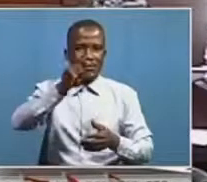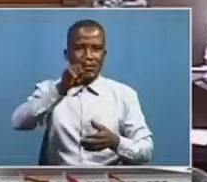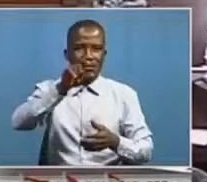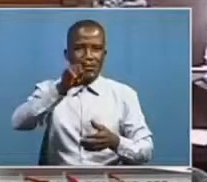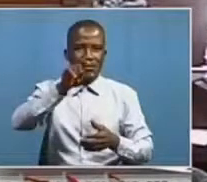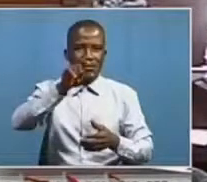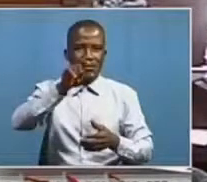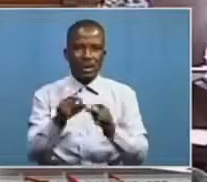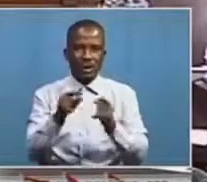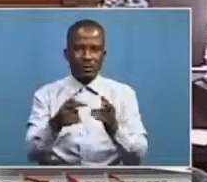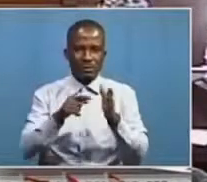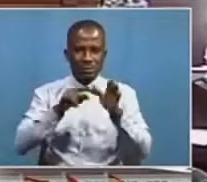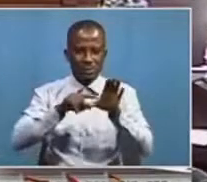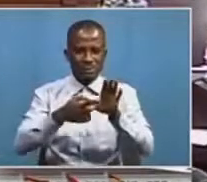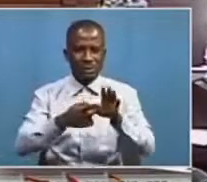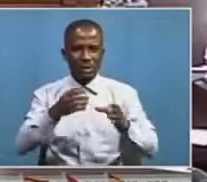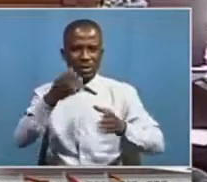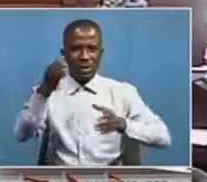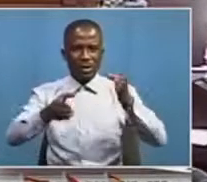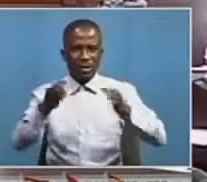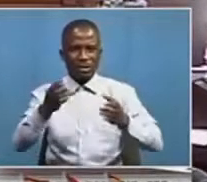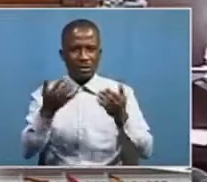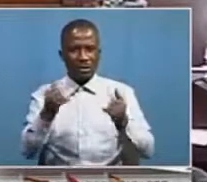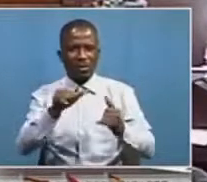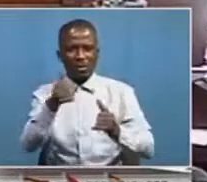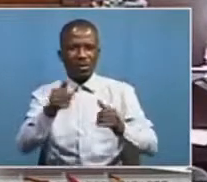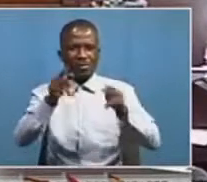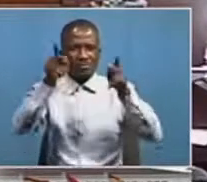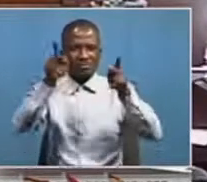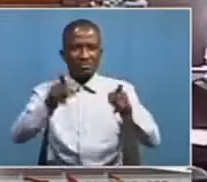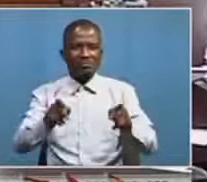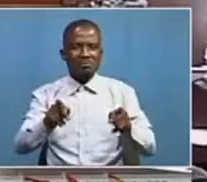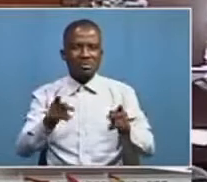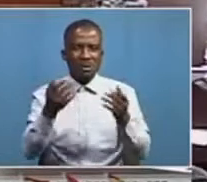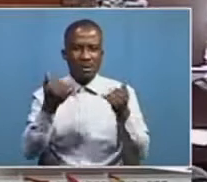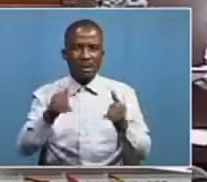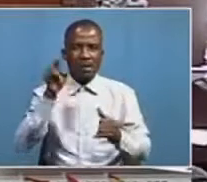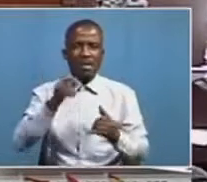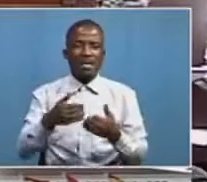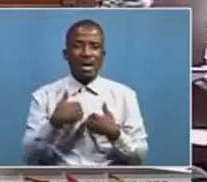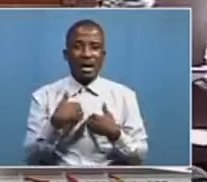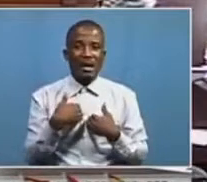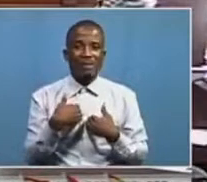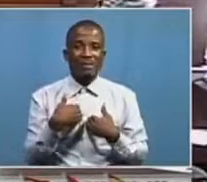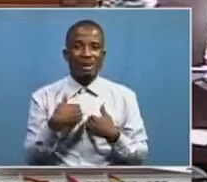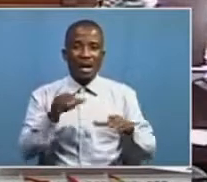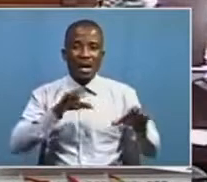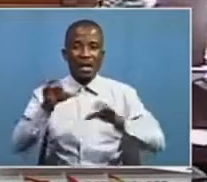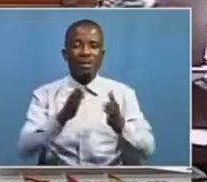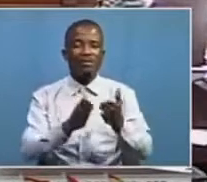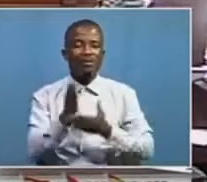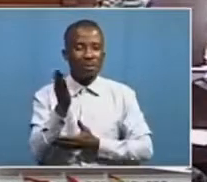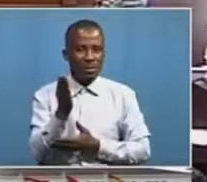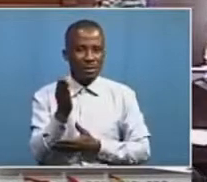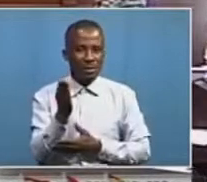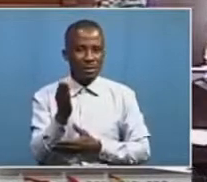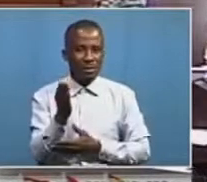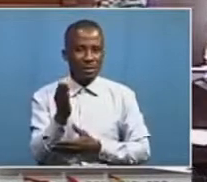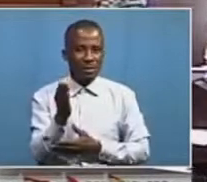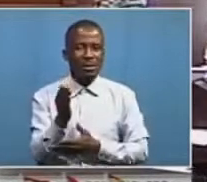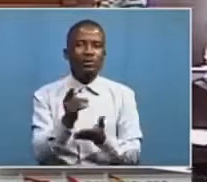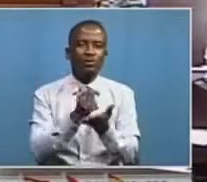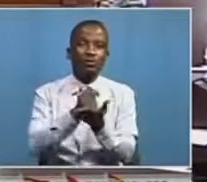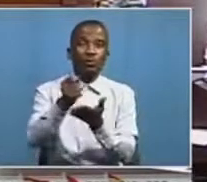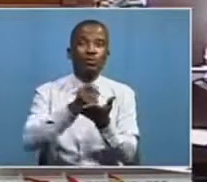who initiates an action in court against another person must have an accrued course of action. A course of action is the existence of